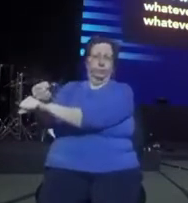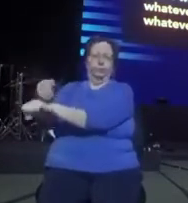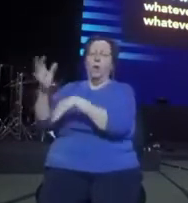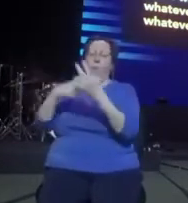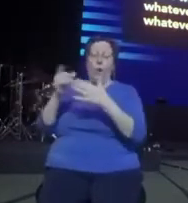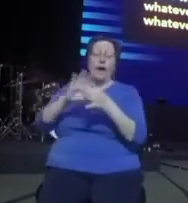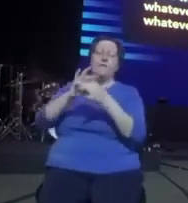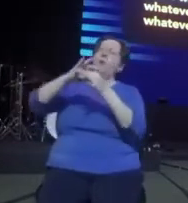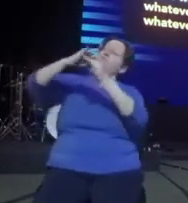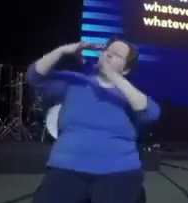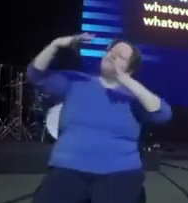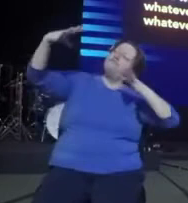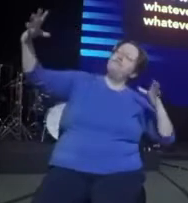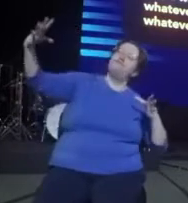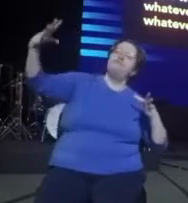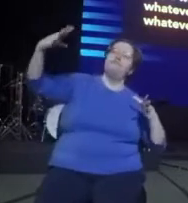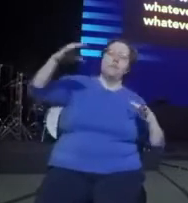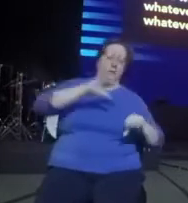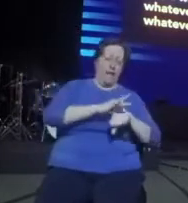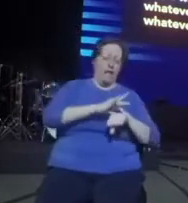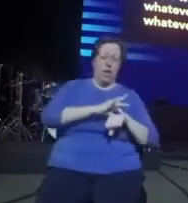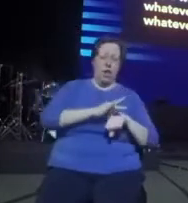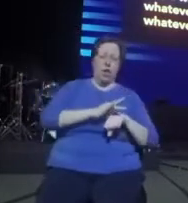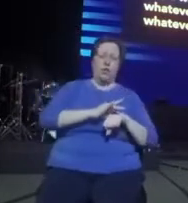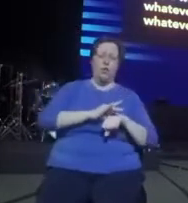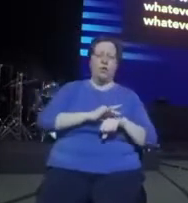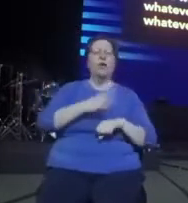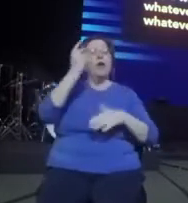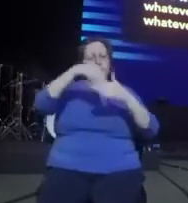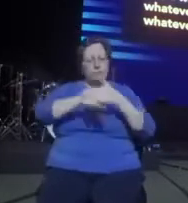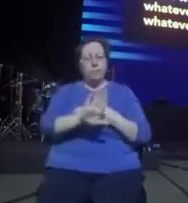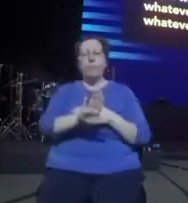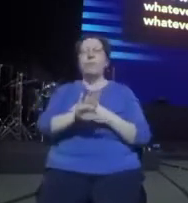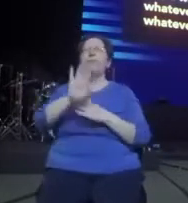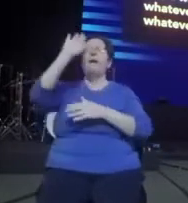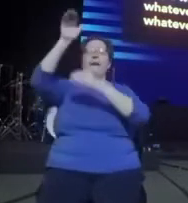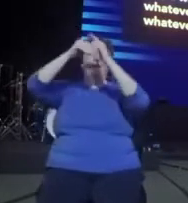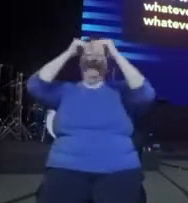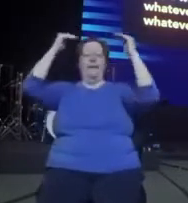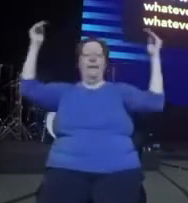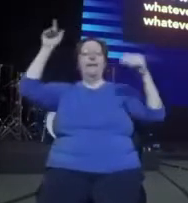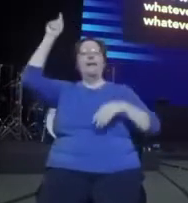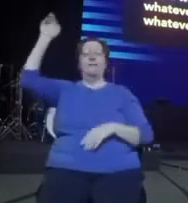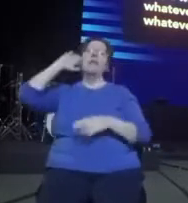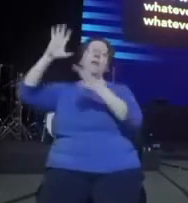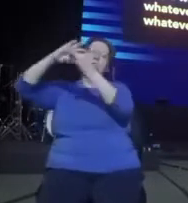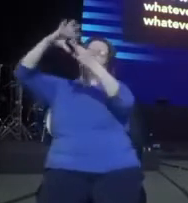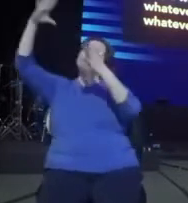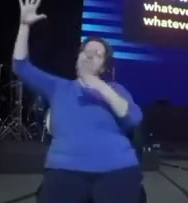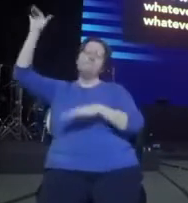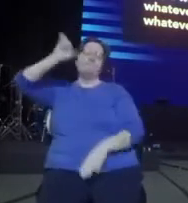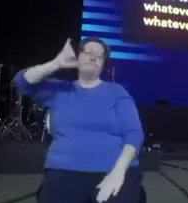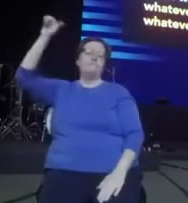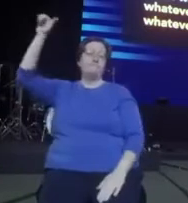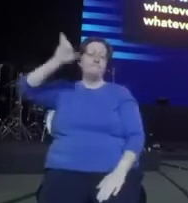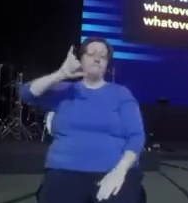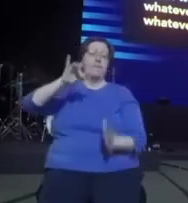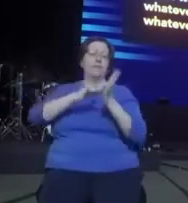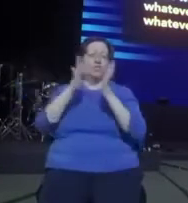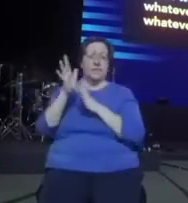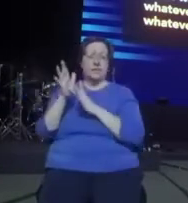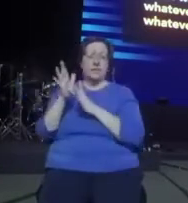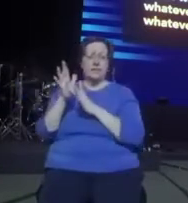Whatever you loose, whatever you let go, whatever you open and go through, listen to this, I'll loose it in heaven. Jesus